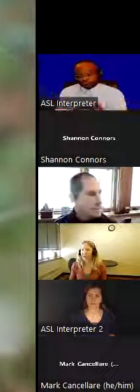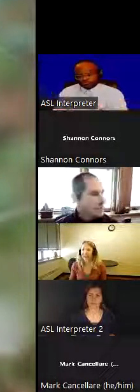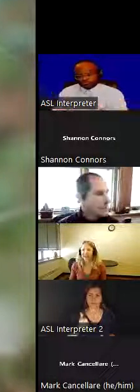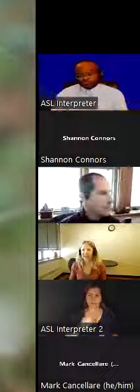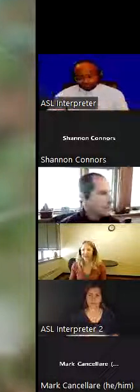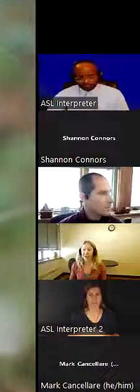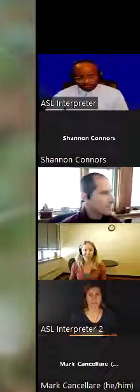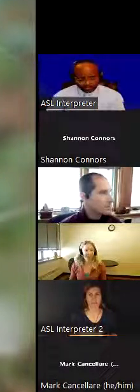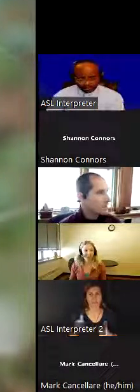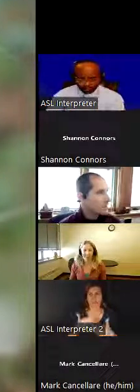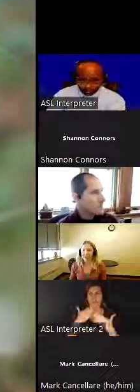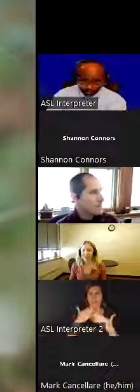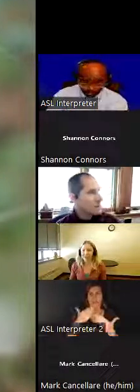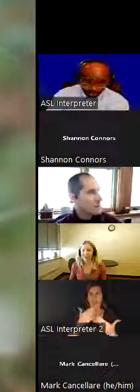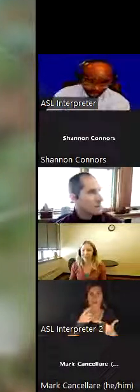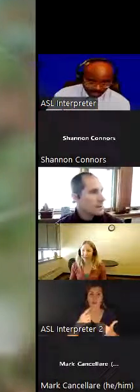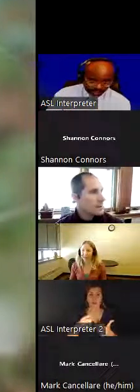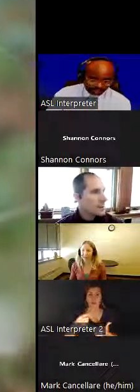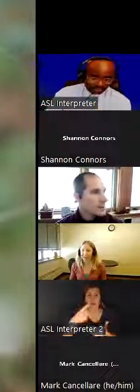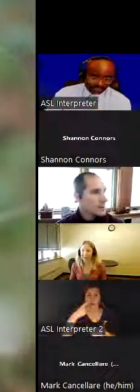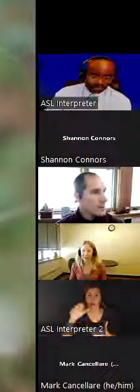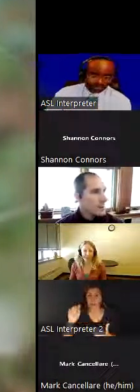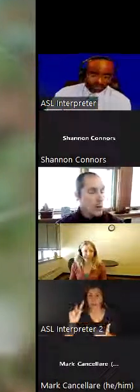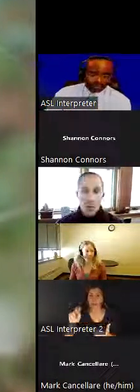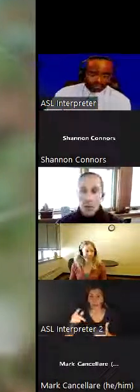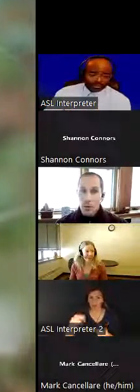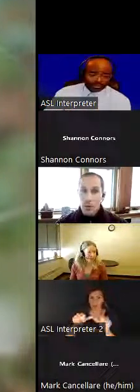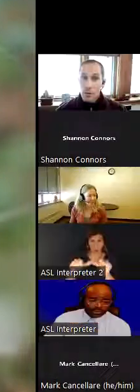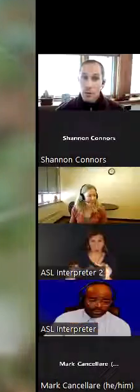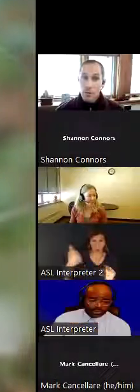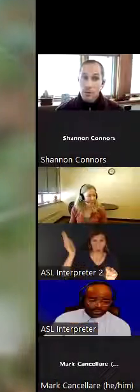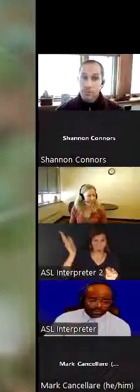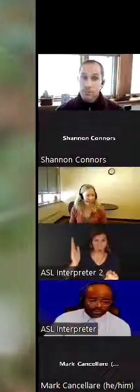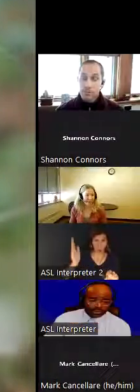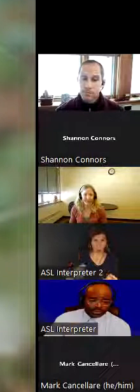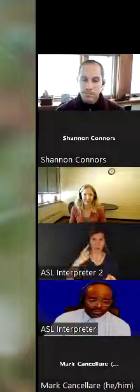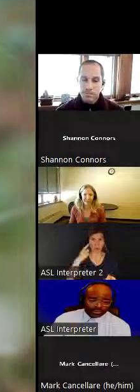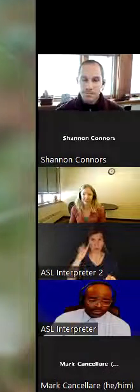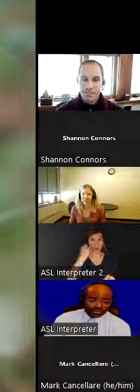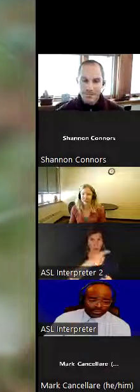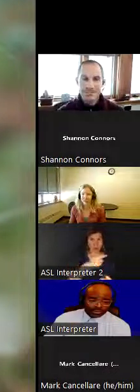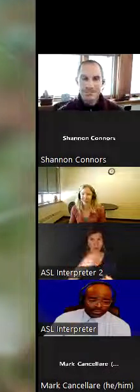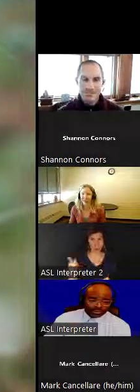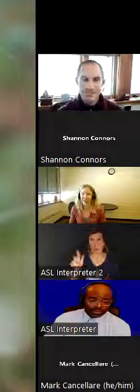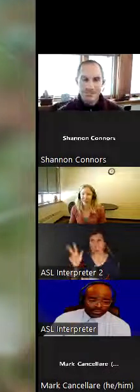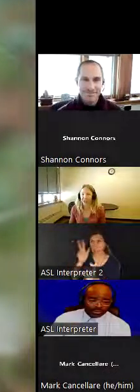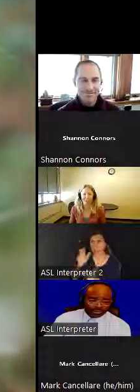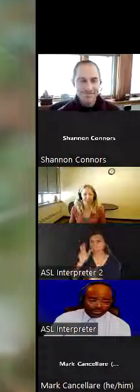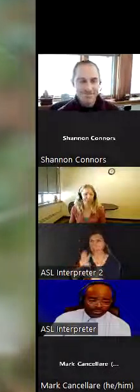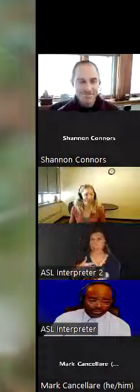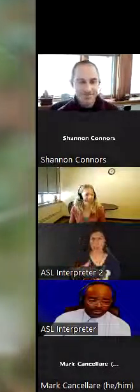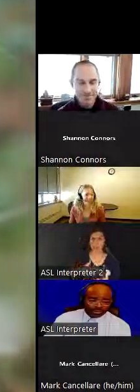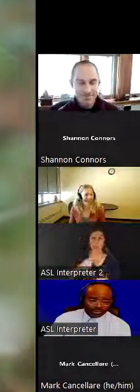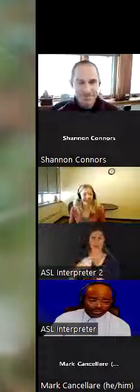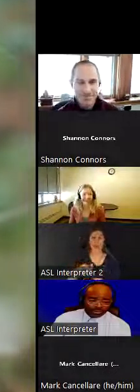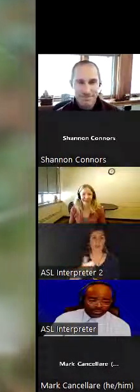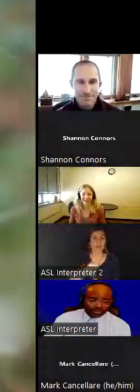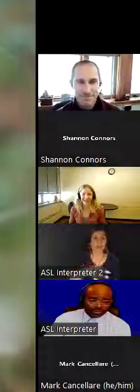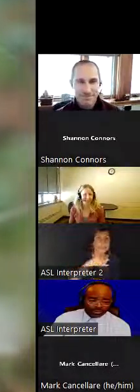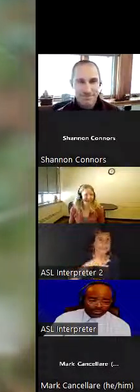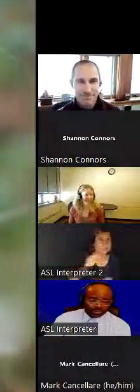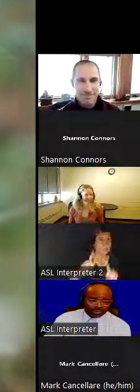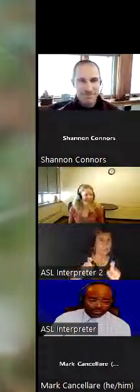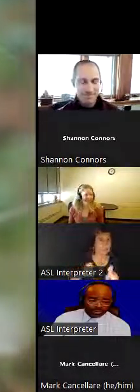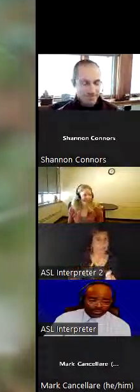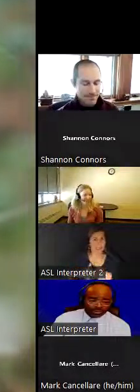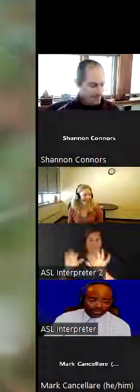Great. All right. I'm going to have you keep going, Stephen. And please, for folks listening, please continue to put those questions into the chat. We'll have more time at the end. And